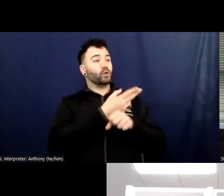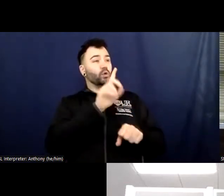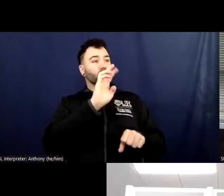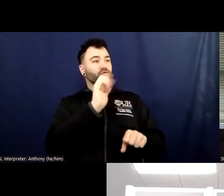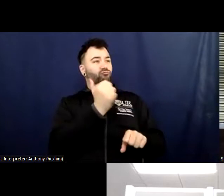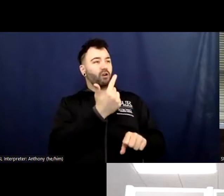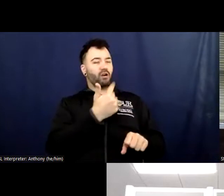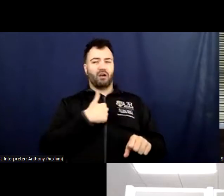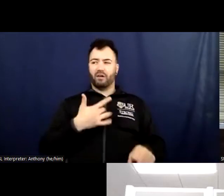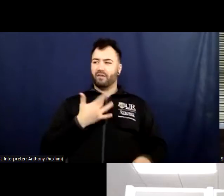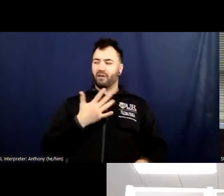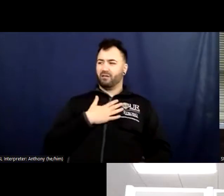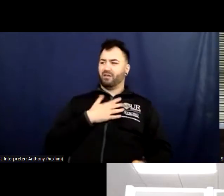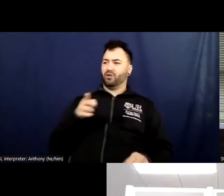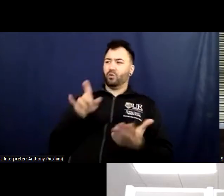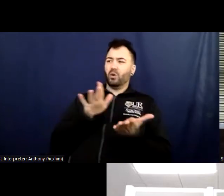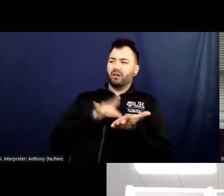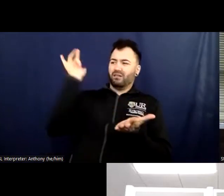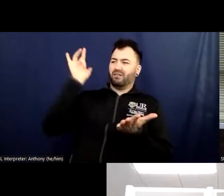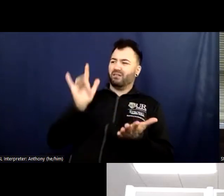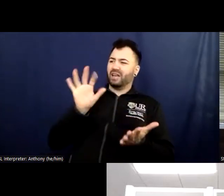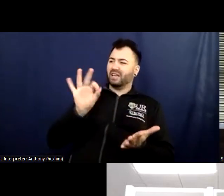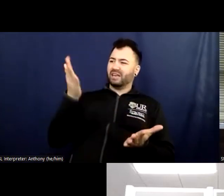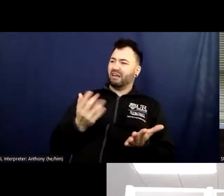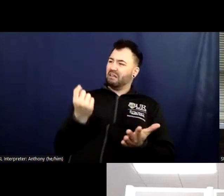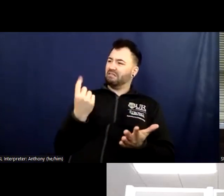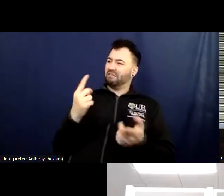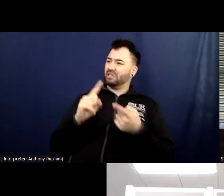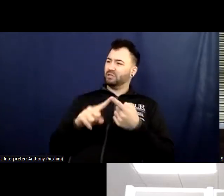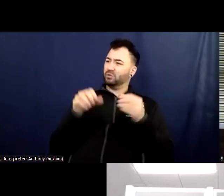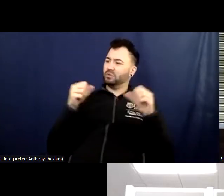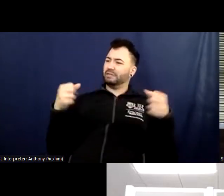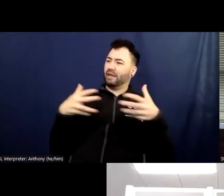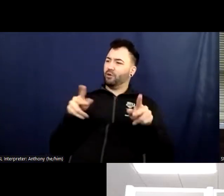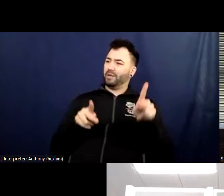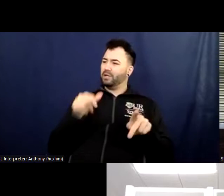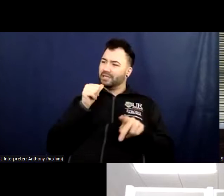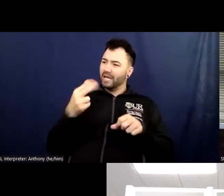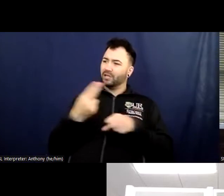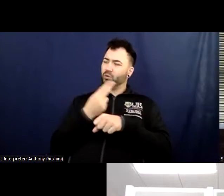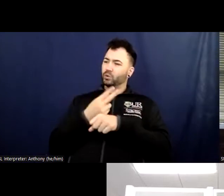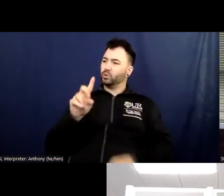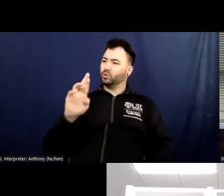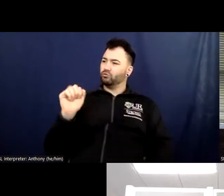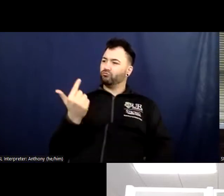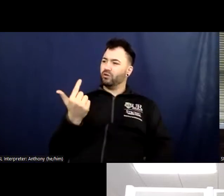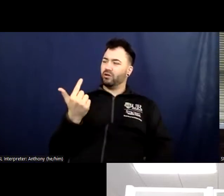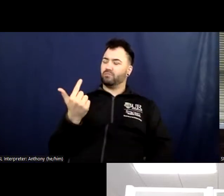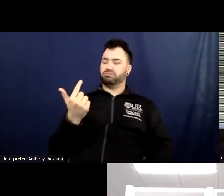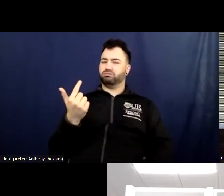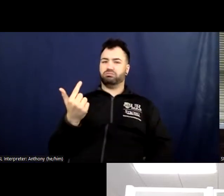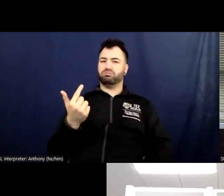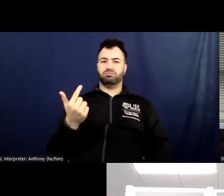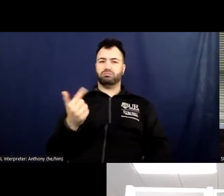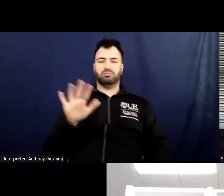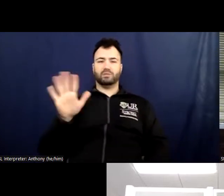whole 9/11 event, just for the purposes of them trying to scare more people into dealing with